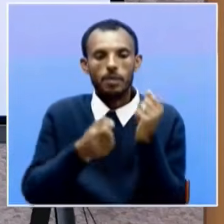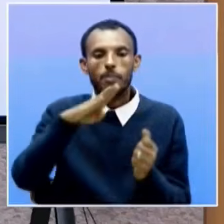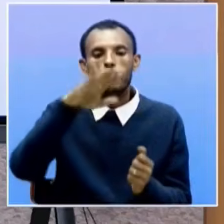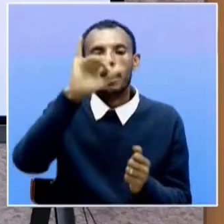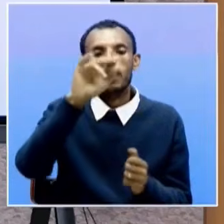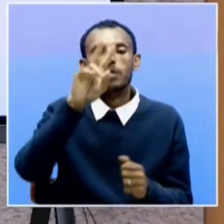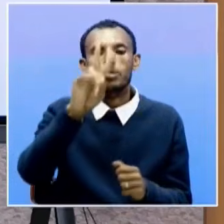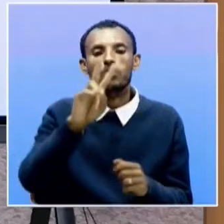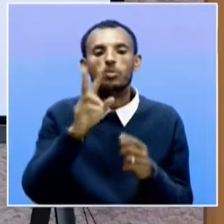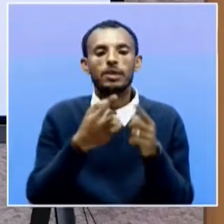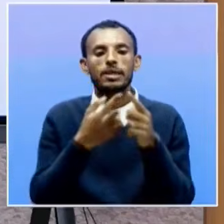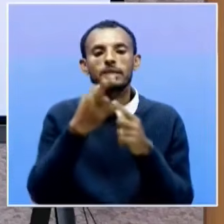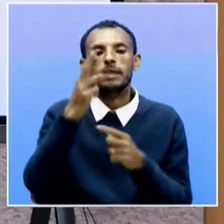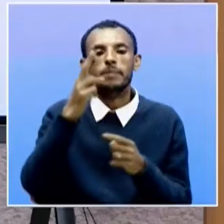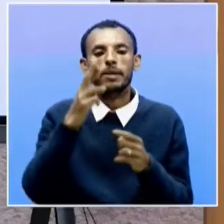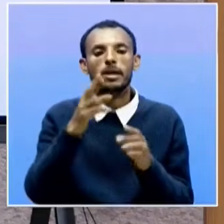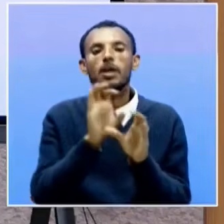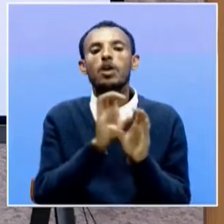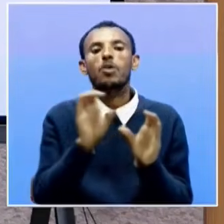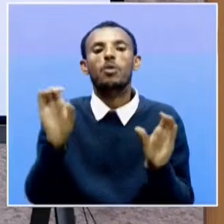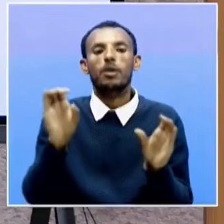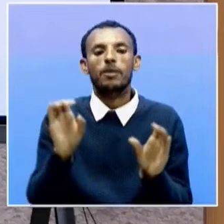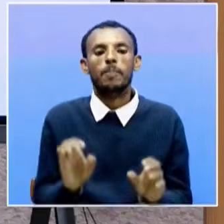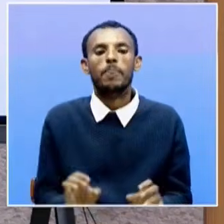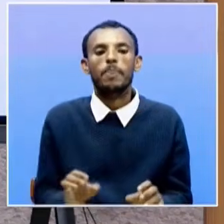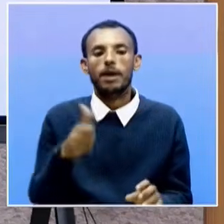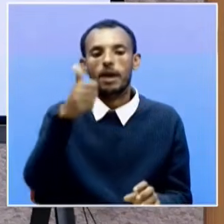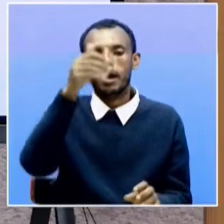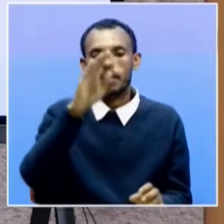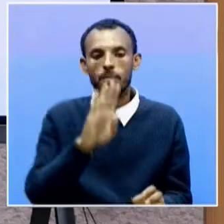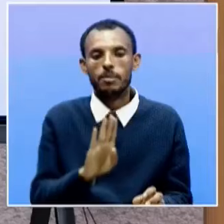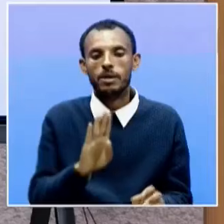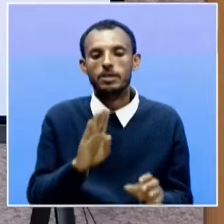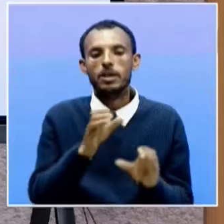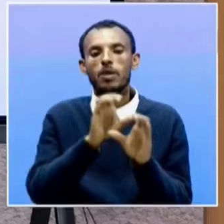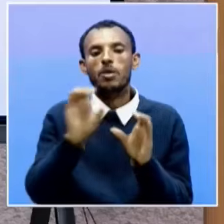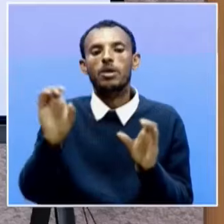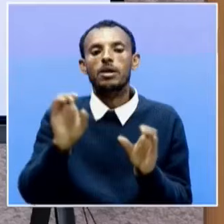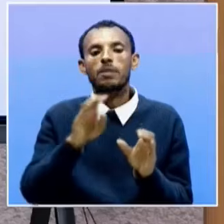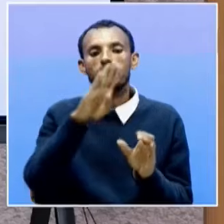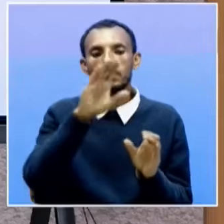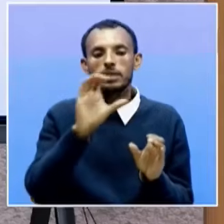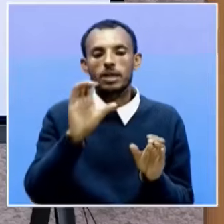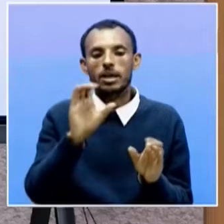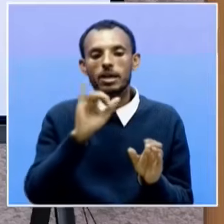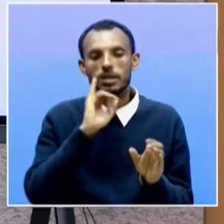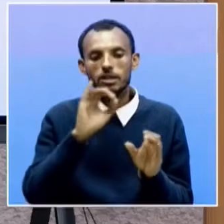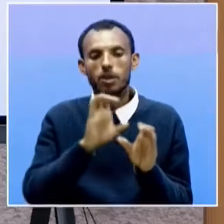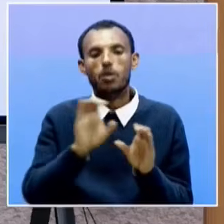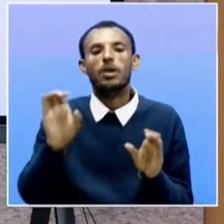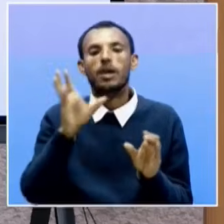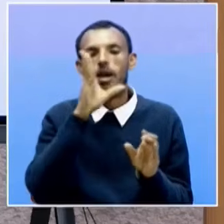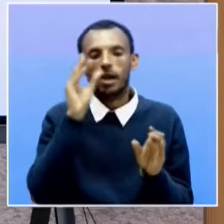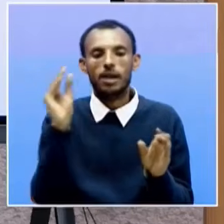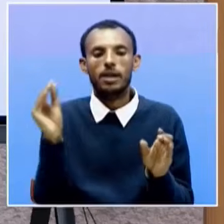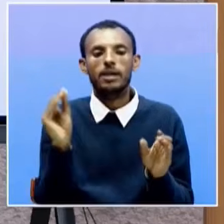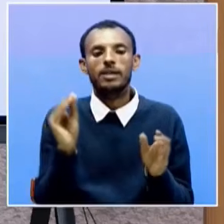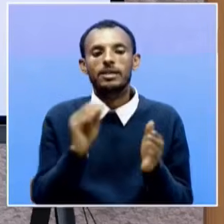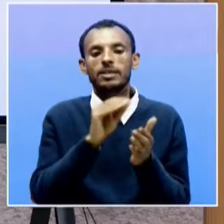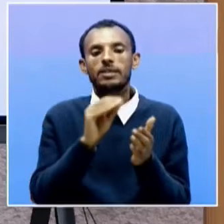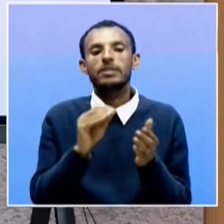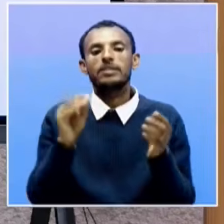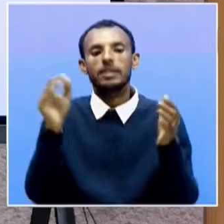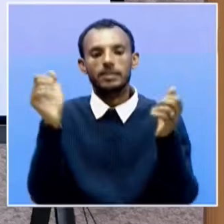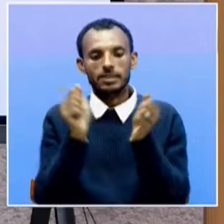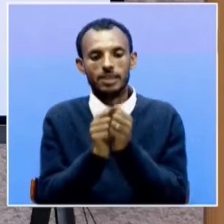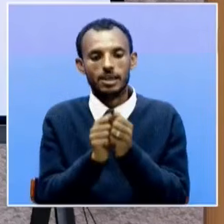two intersecting chords. Okay, AB is a chord, BC is a chord, and they intersect at